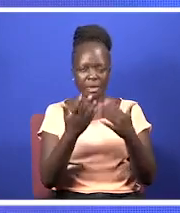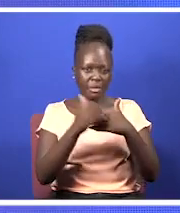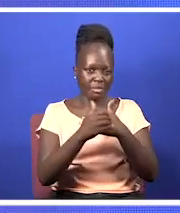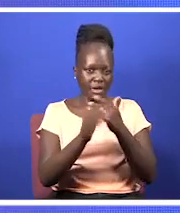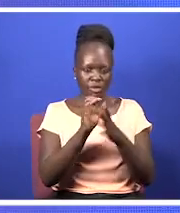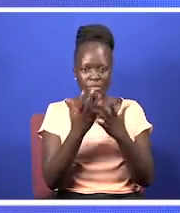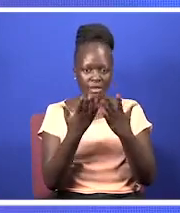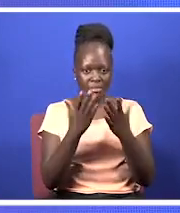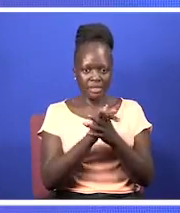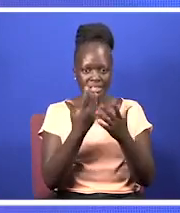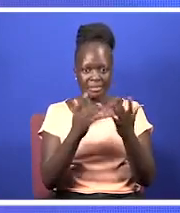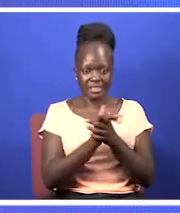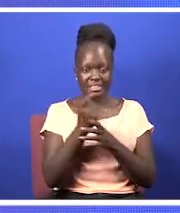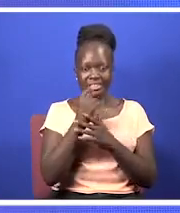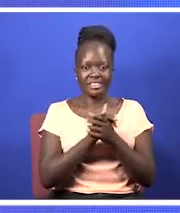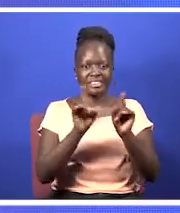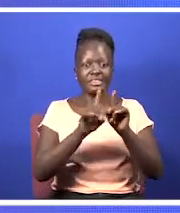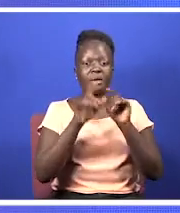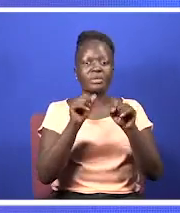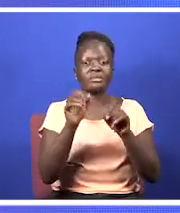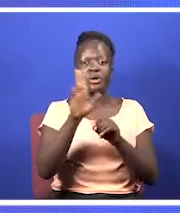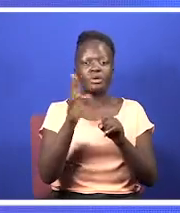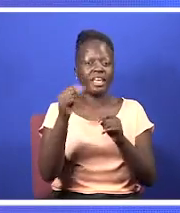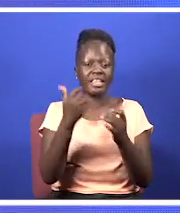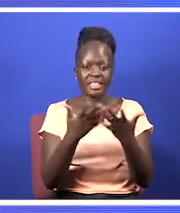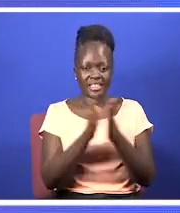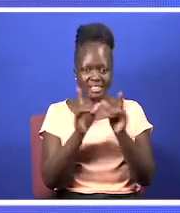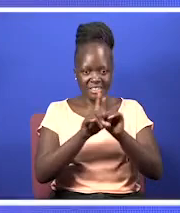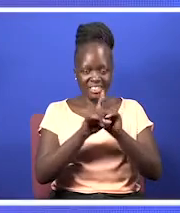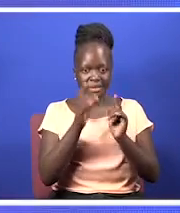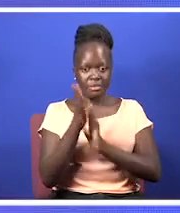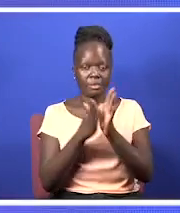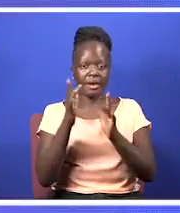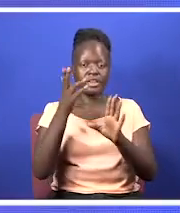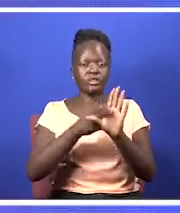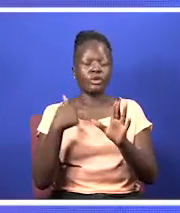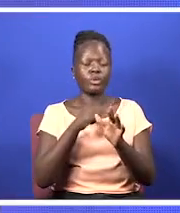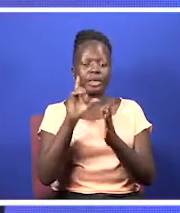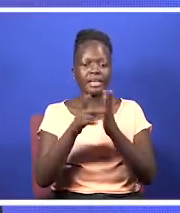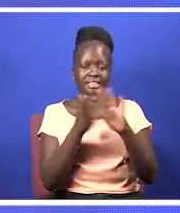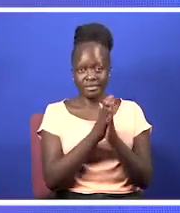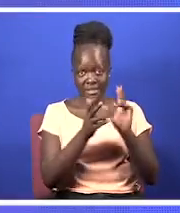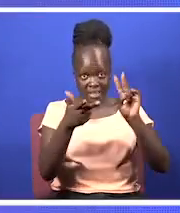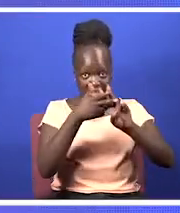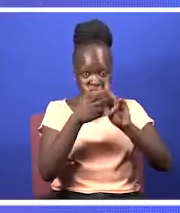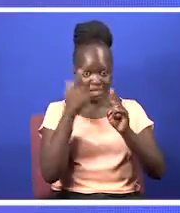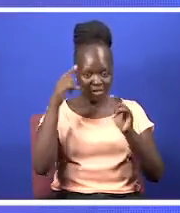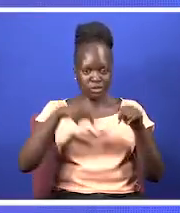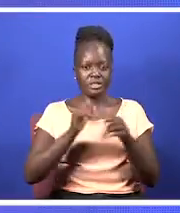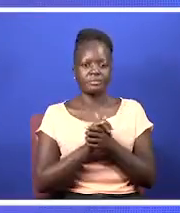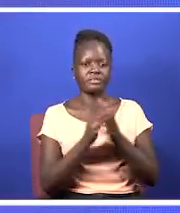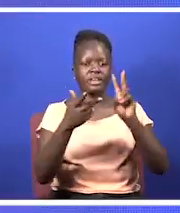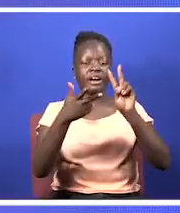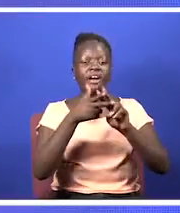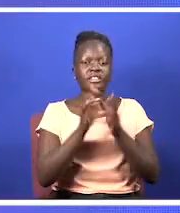or crackle. Yeah, you can even use that if you're preparing to join us later. Our hashtag for the day is